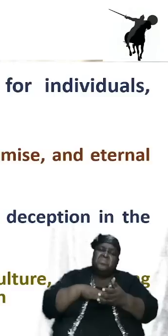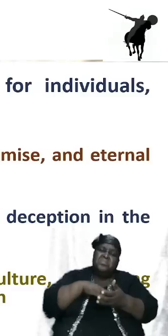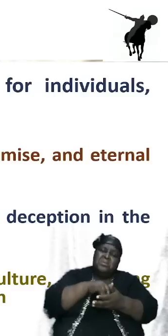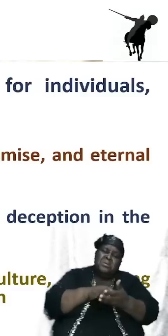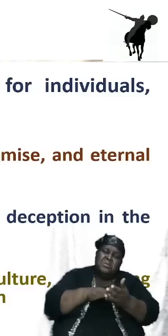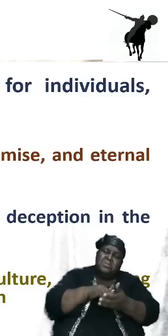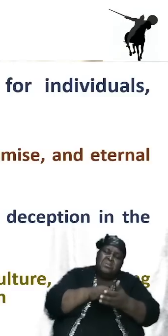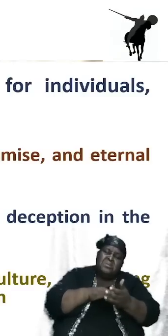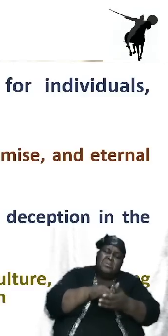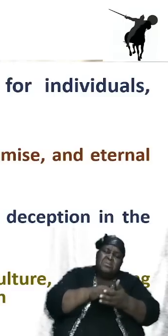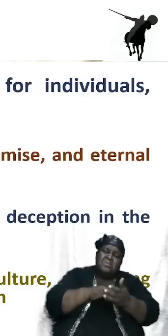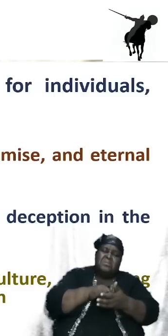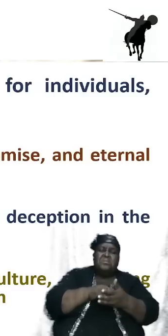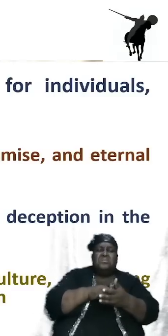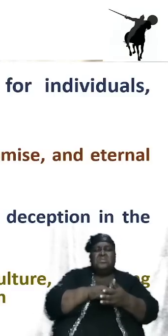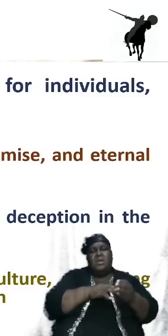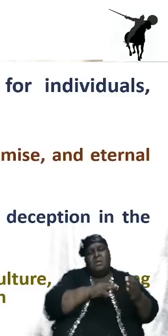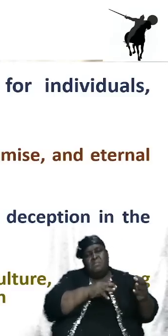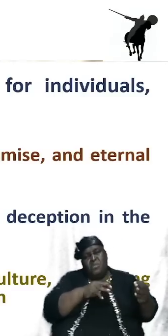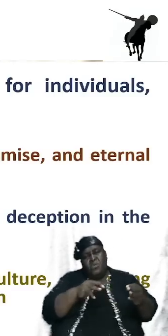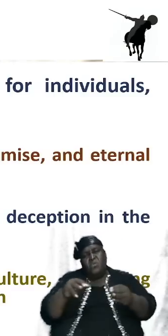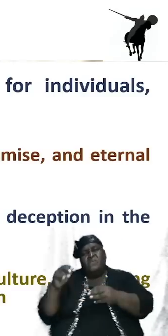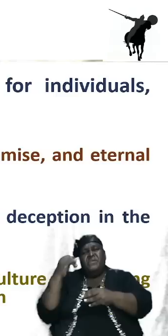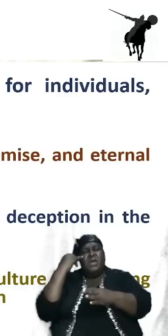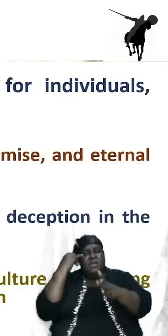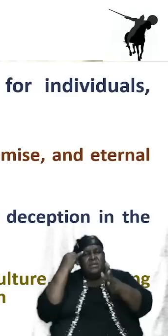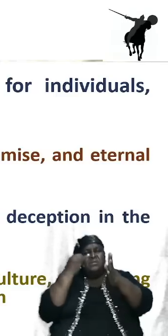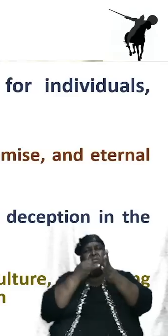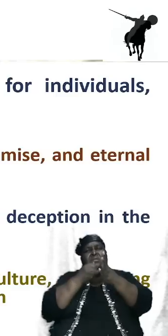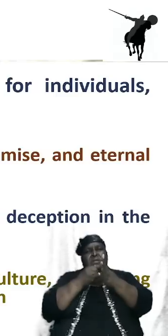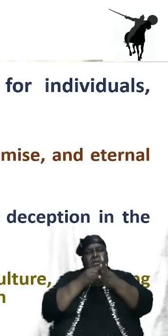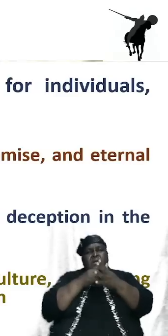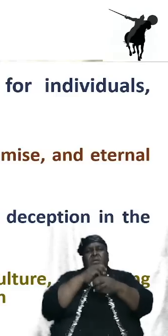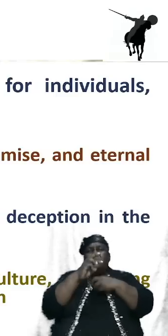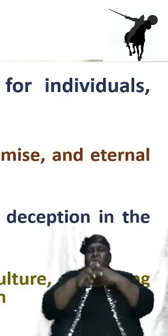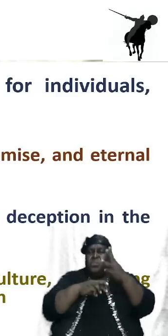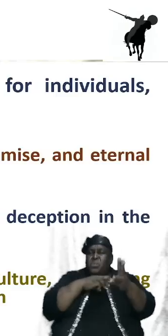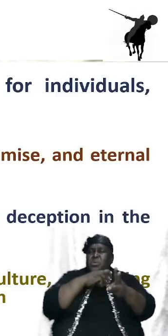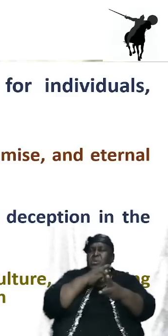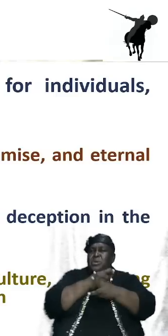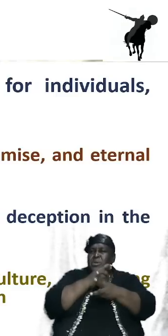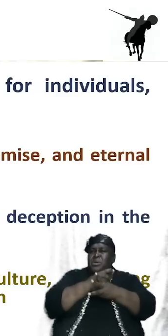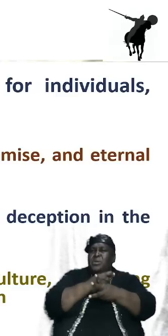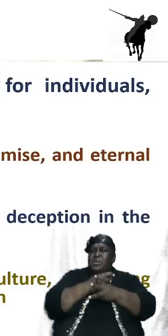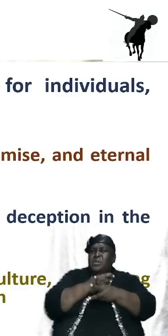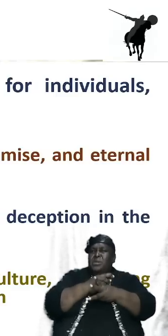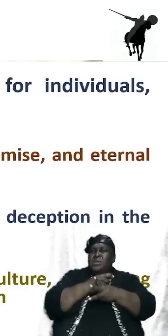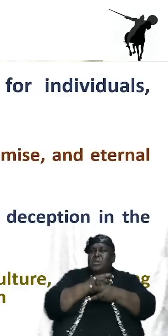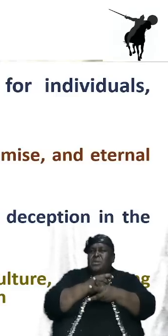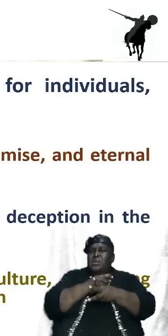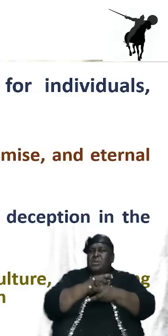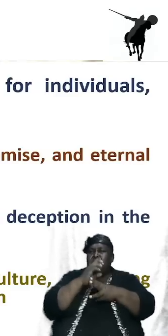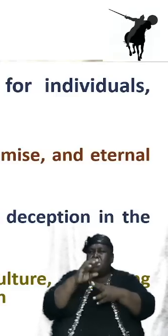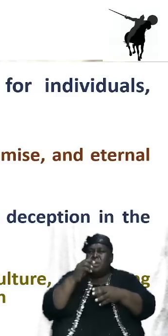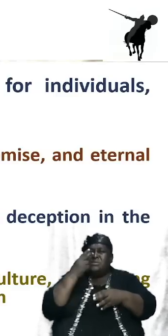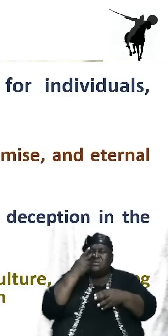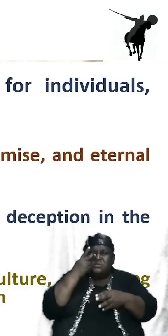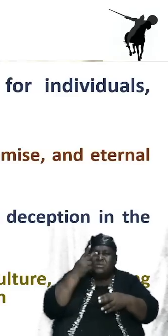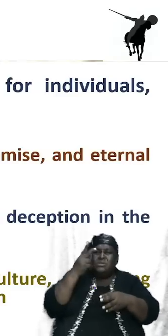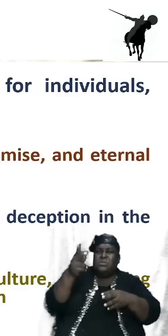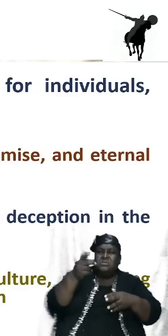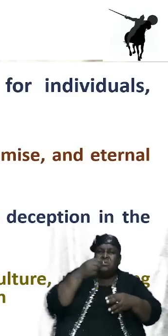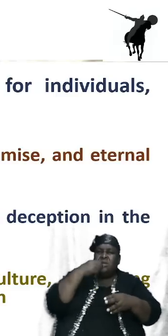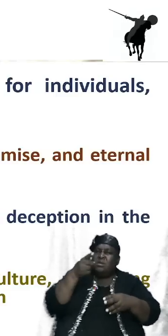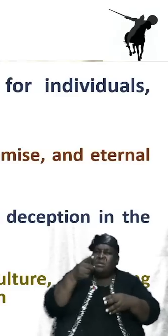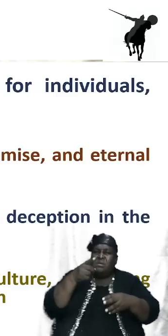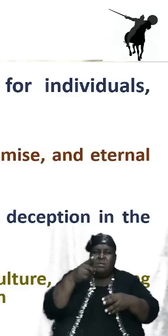your mission, and if the world can look at you and say, boy, something looks different about you, and they're not saying you're a Christian anymore, you're saying the question they ask is